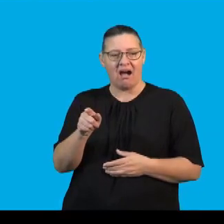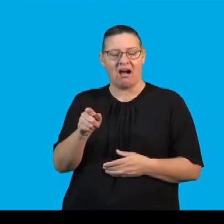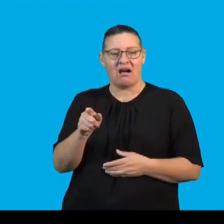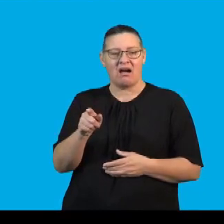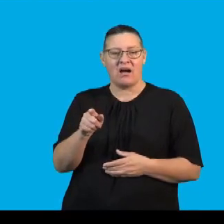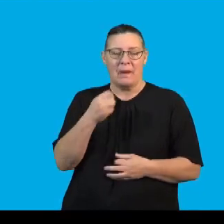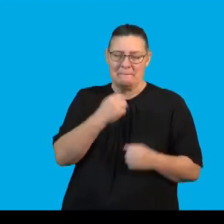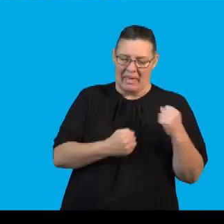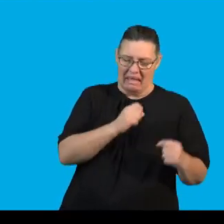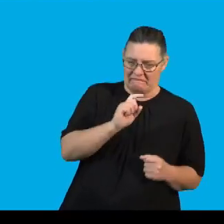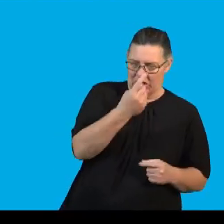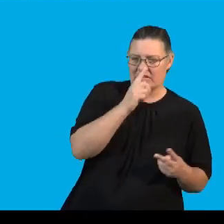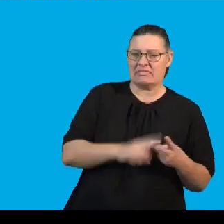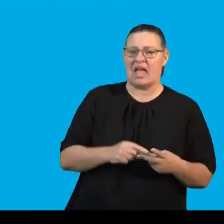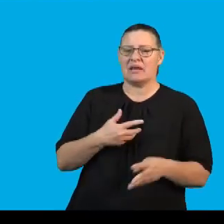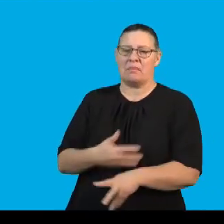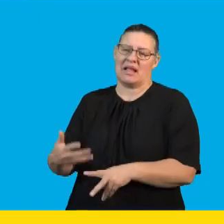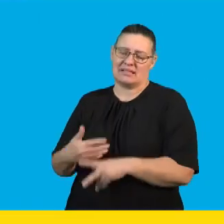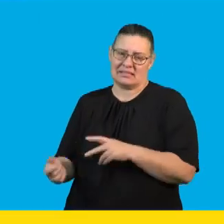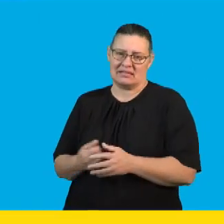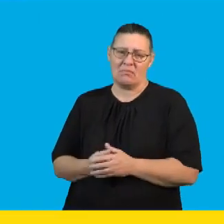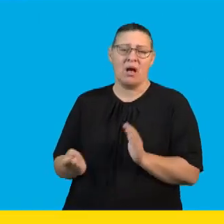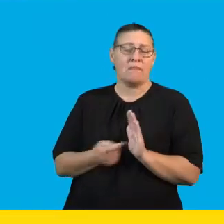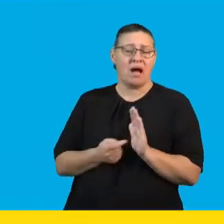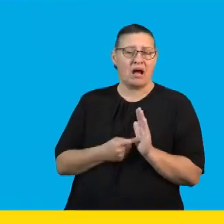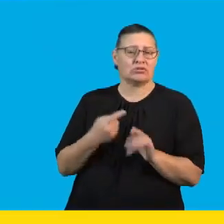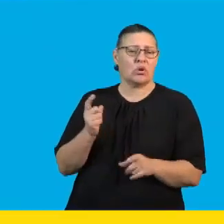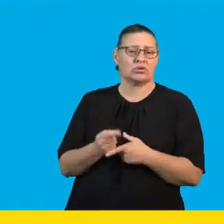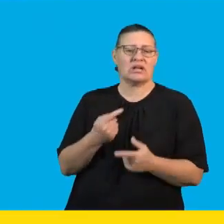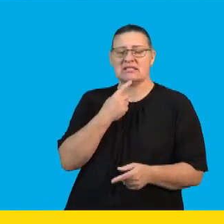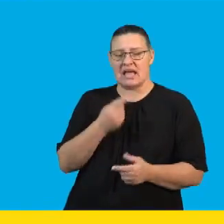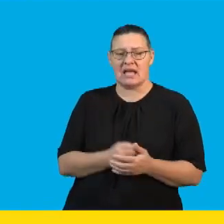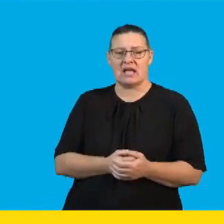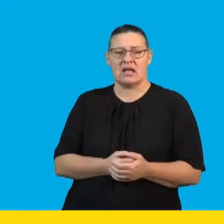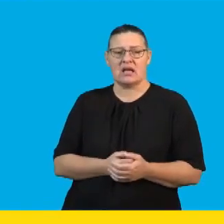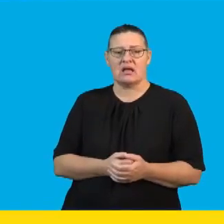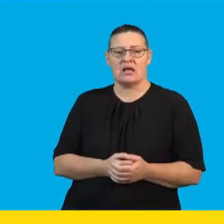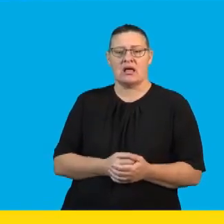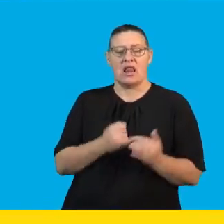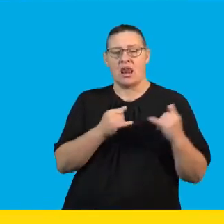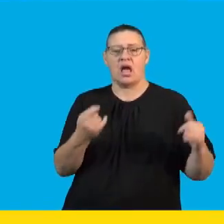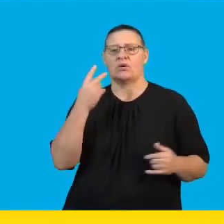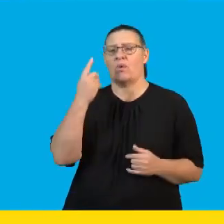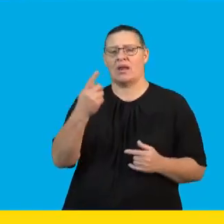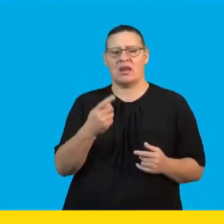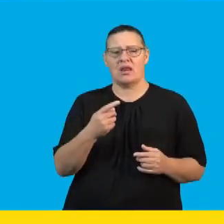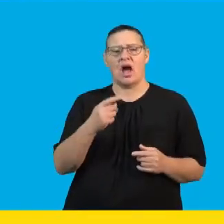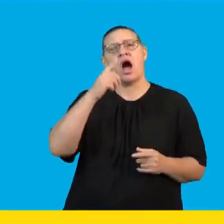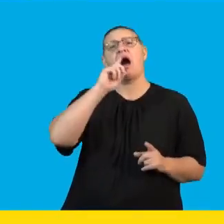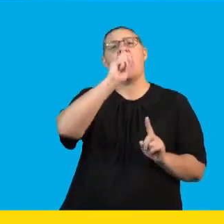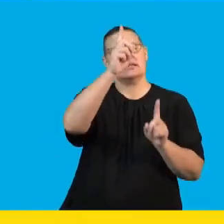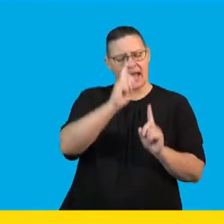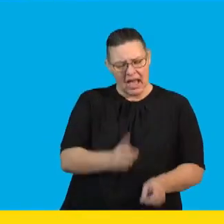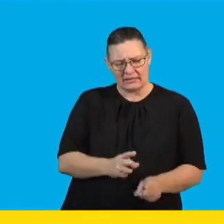intense pain, then after internal bleeding. Sometimes learners lose marks because they will write two answers on one